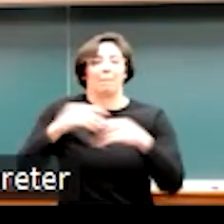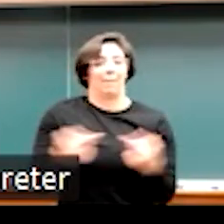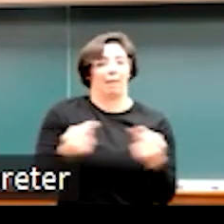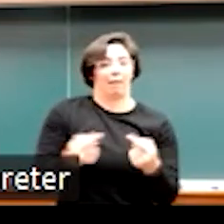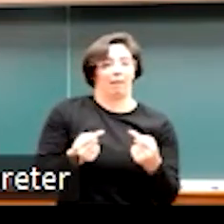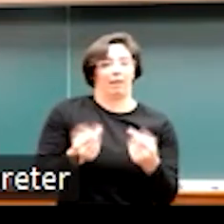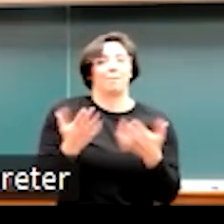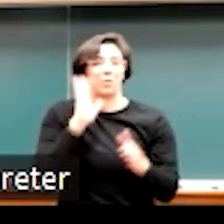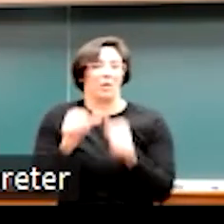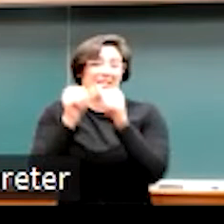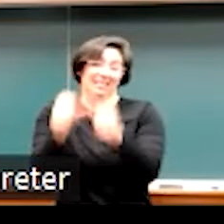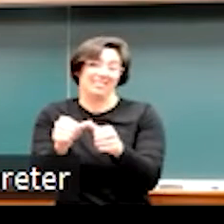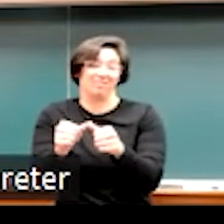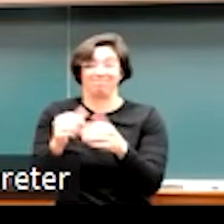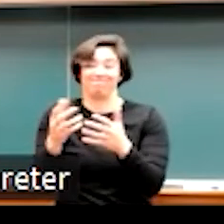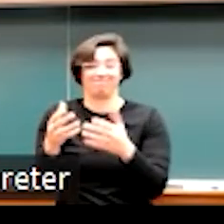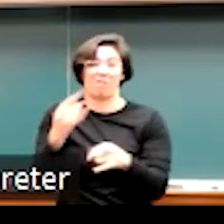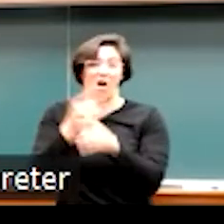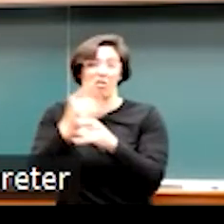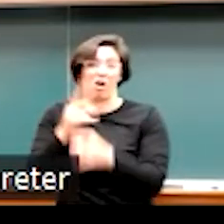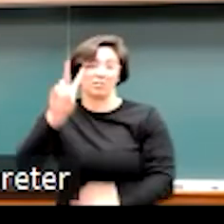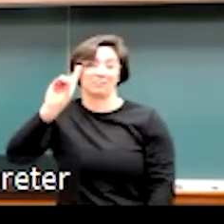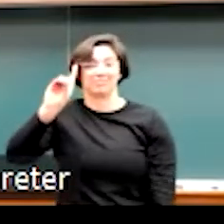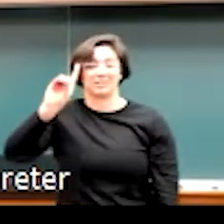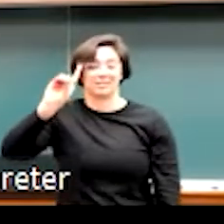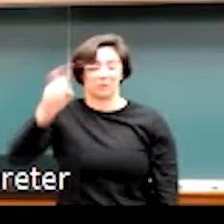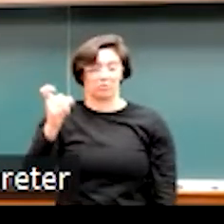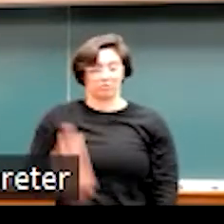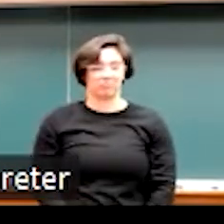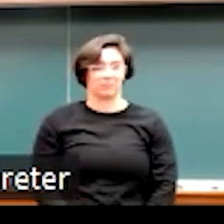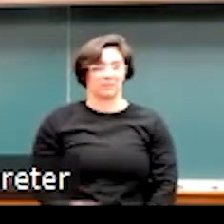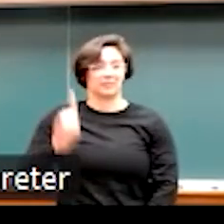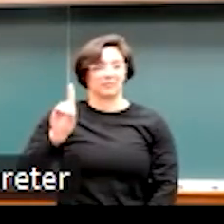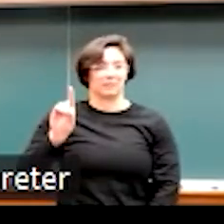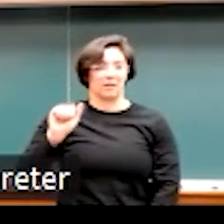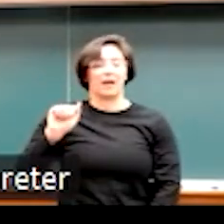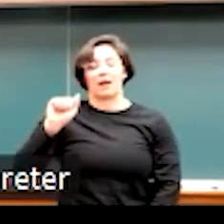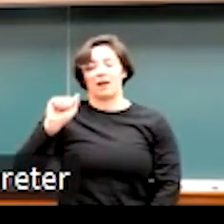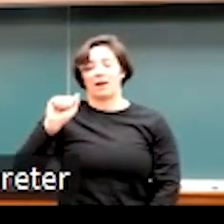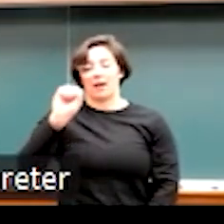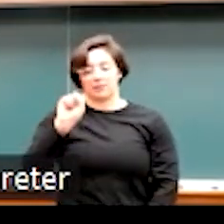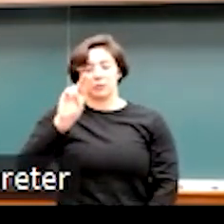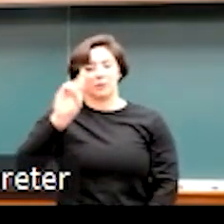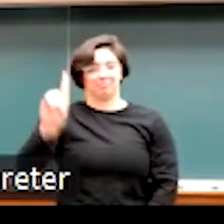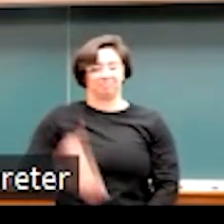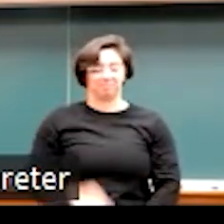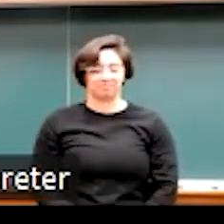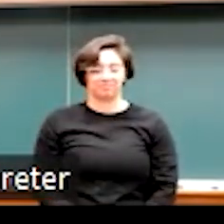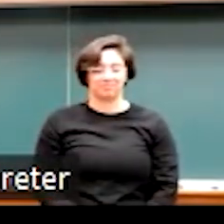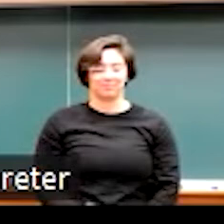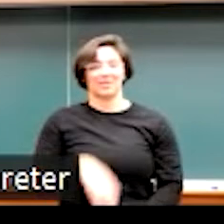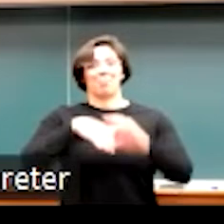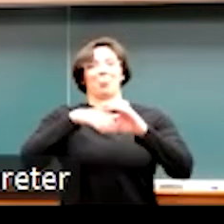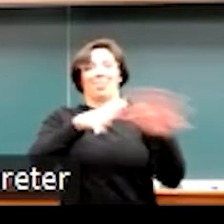potentially leading to alcohol use disorder. All right, we're on the last example. I feel like I'm